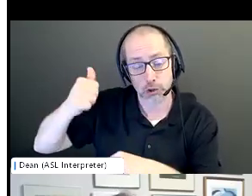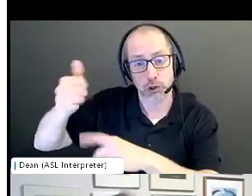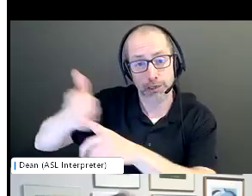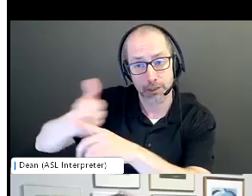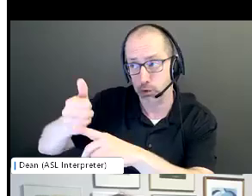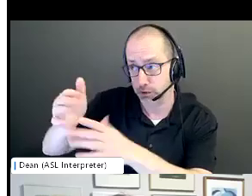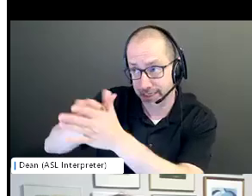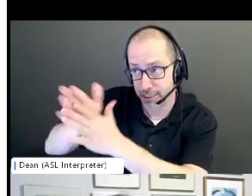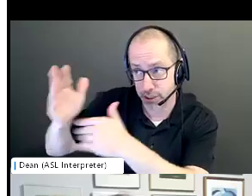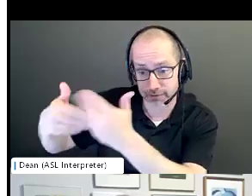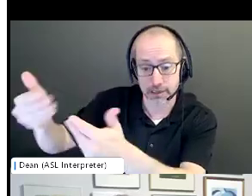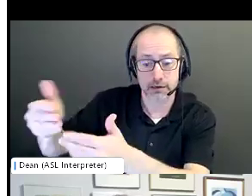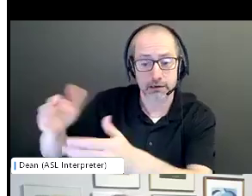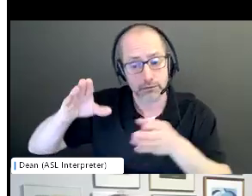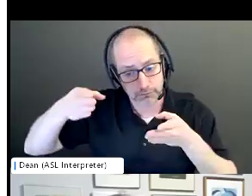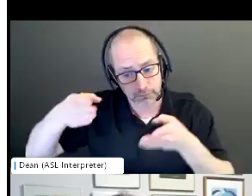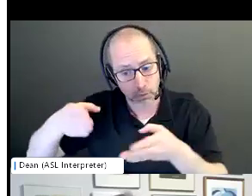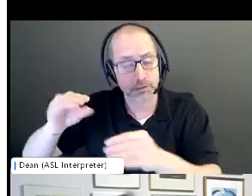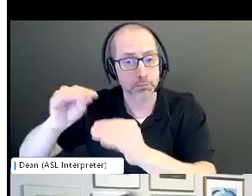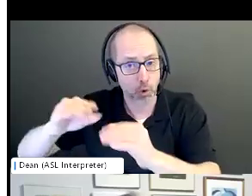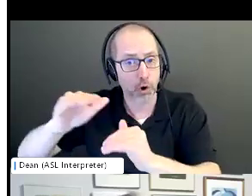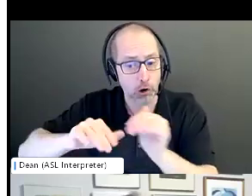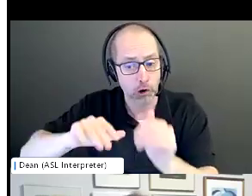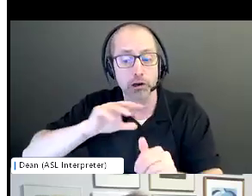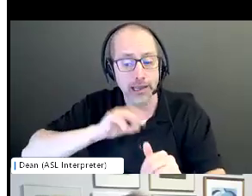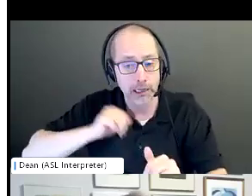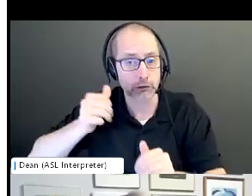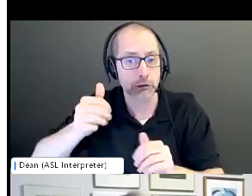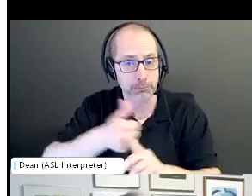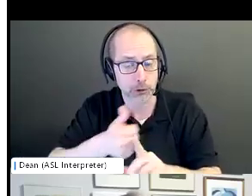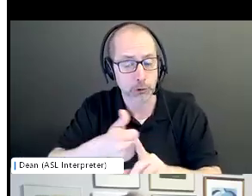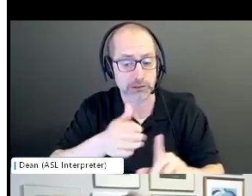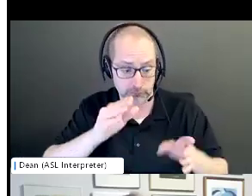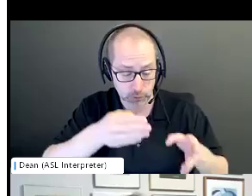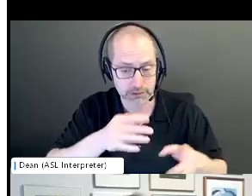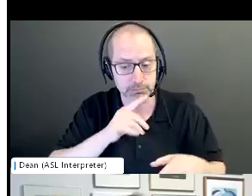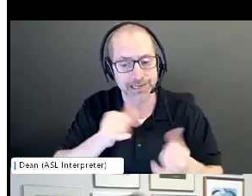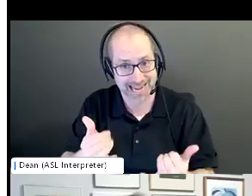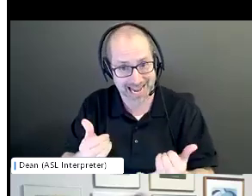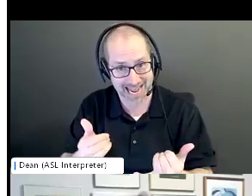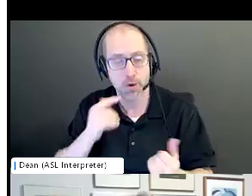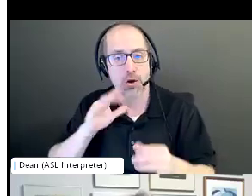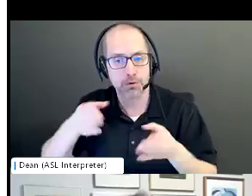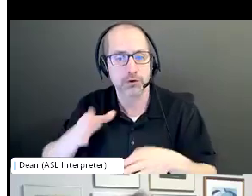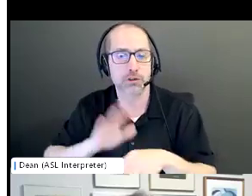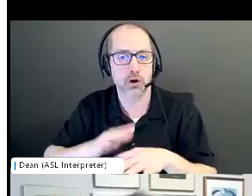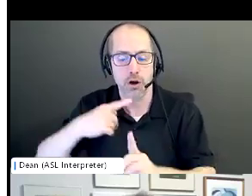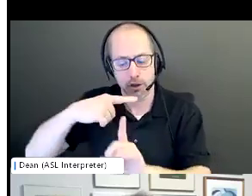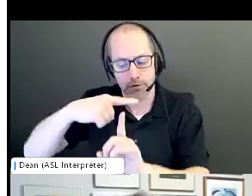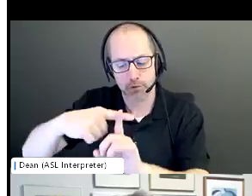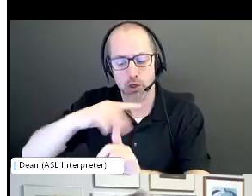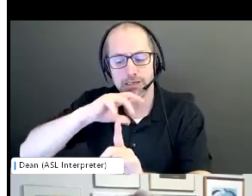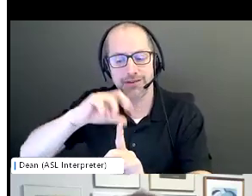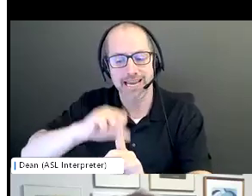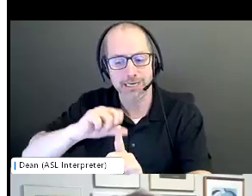abuse than we do now. Our main focus now is positive aging for all in an age-friendly community.